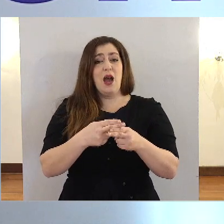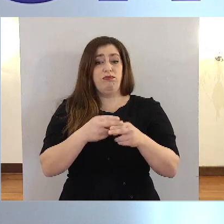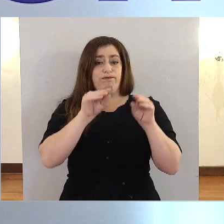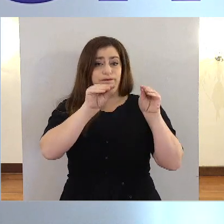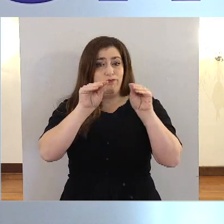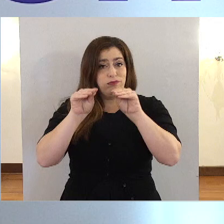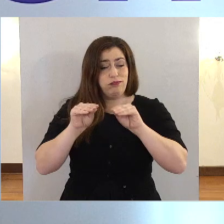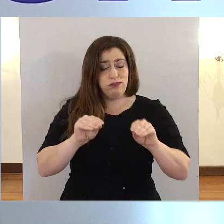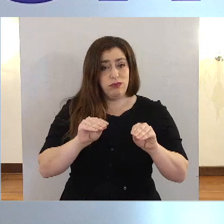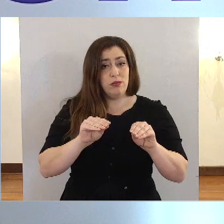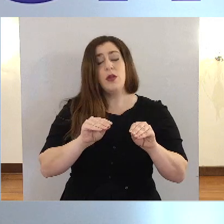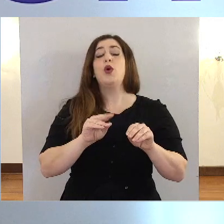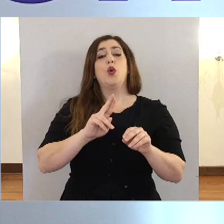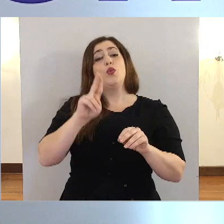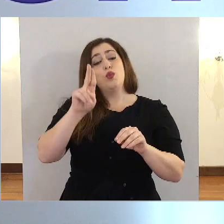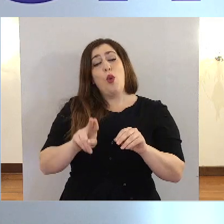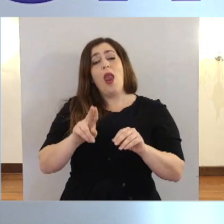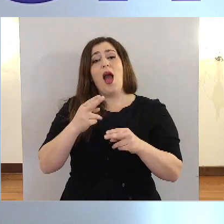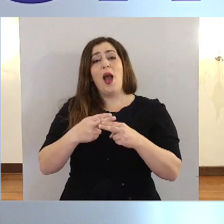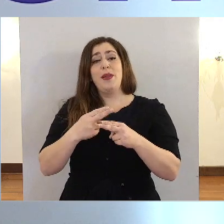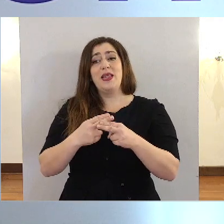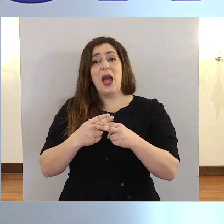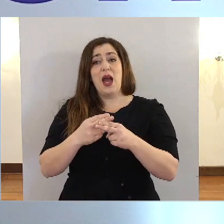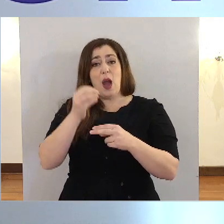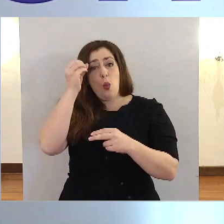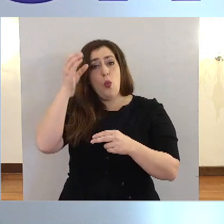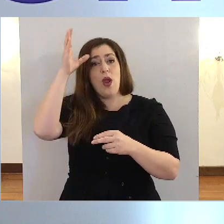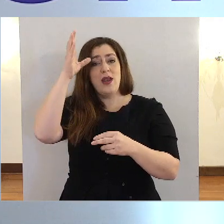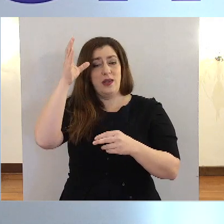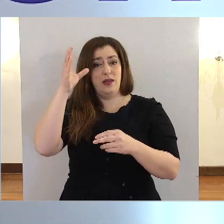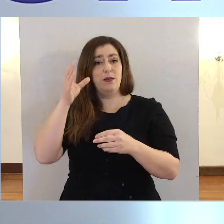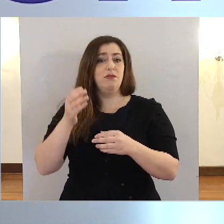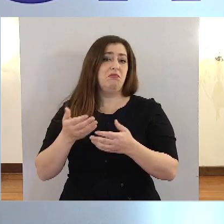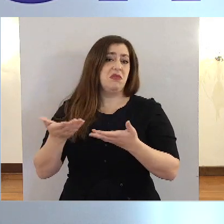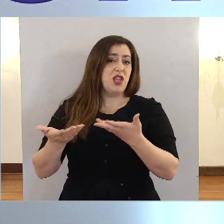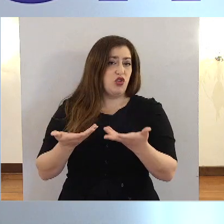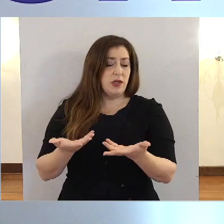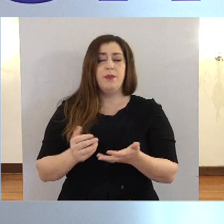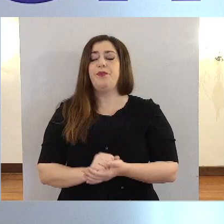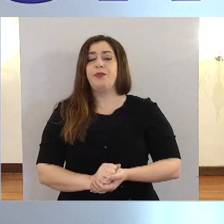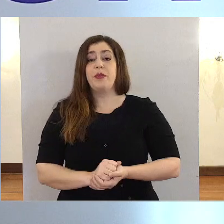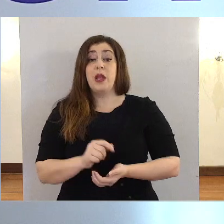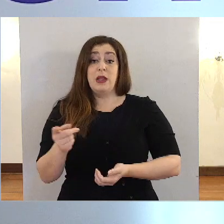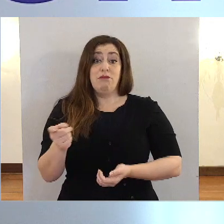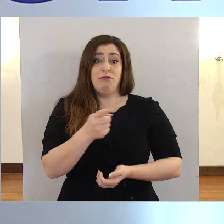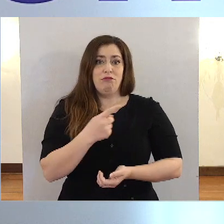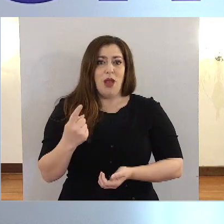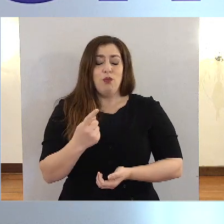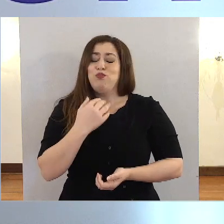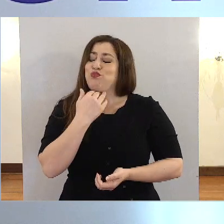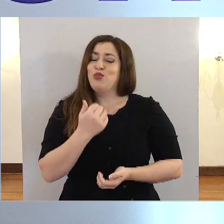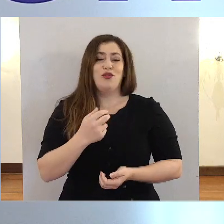of awareness-raising materials envisaged by the project. This was not an easy job, especially with the